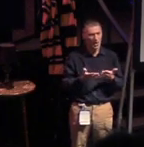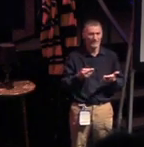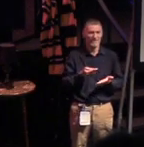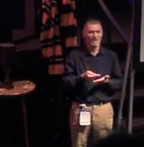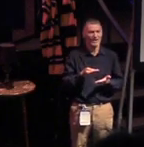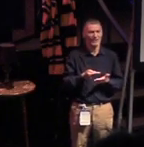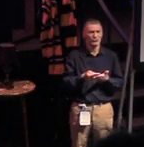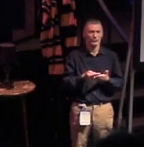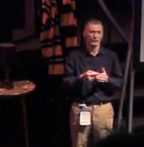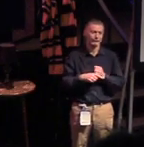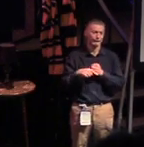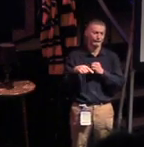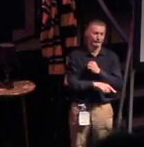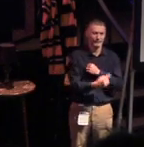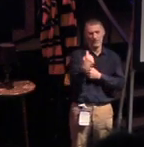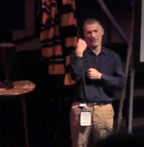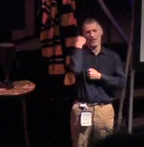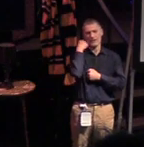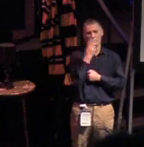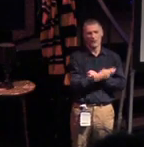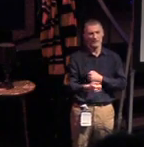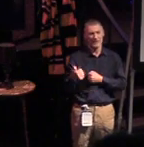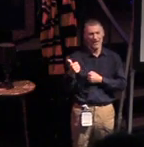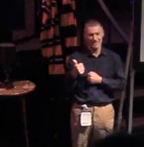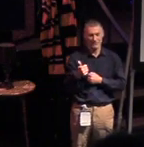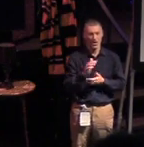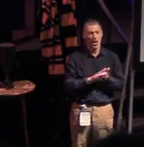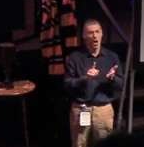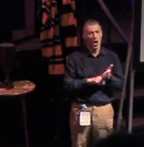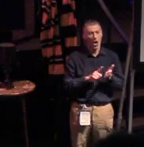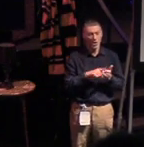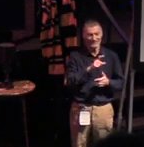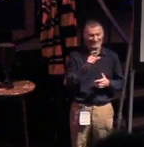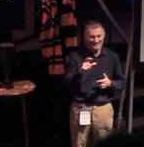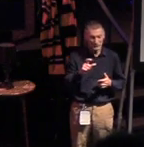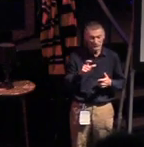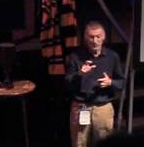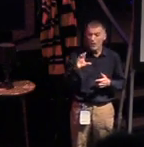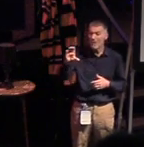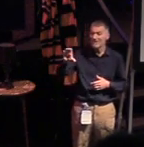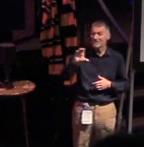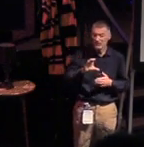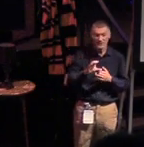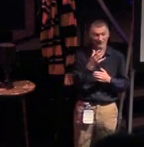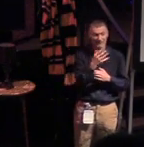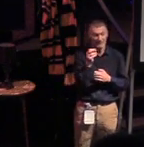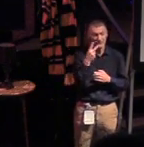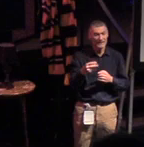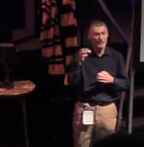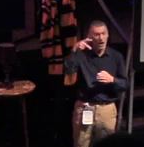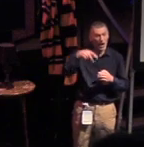crisis and whole city council first over 50% of its funding cuts and